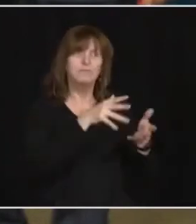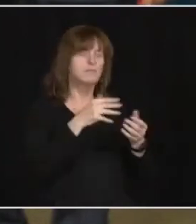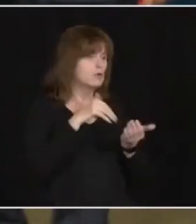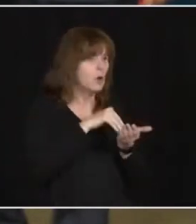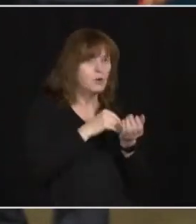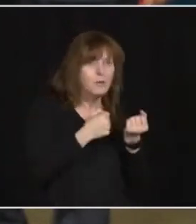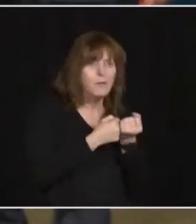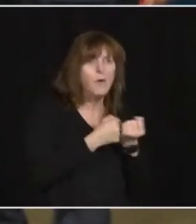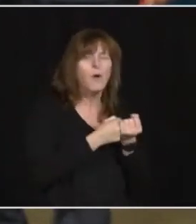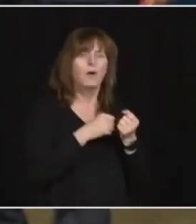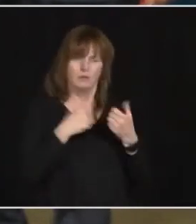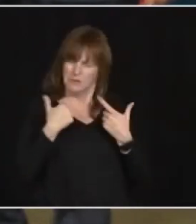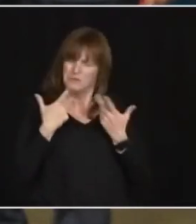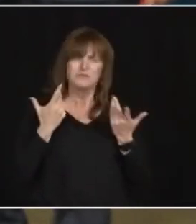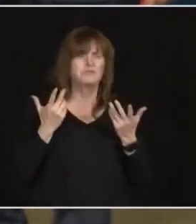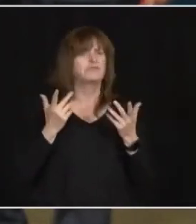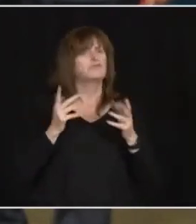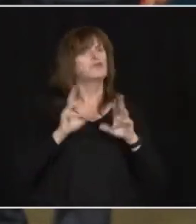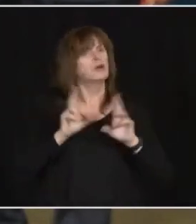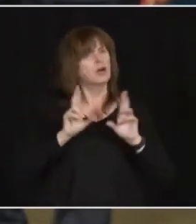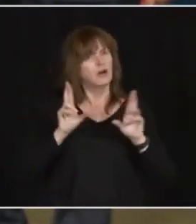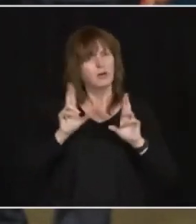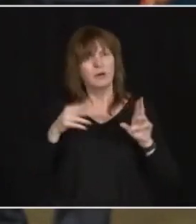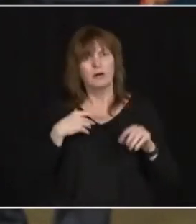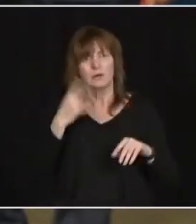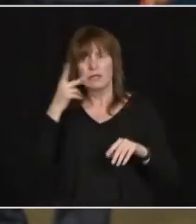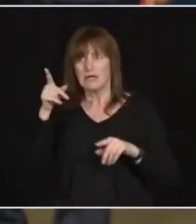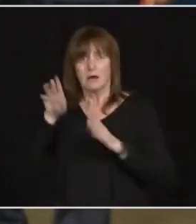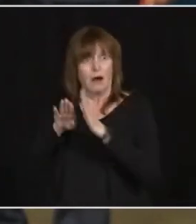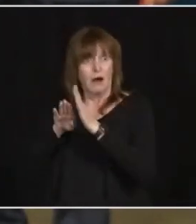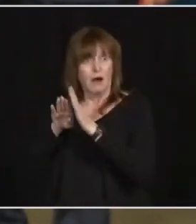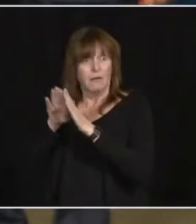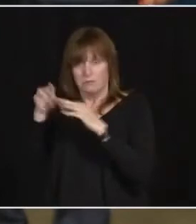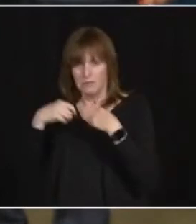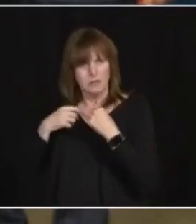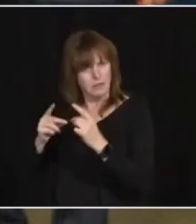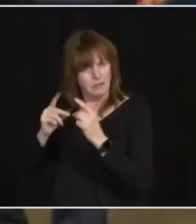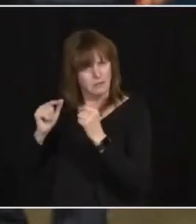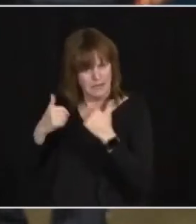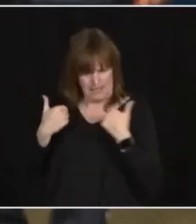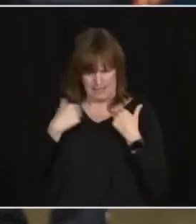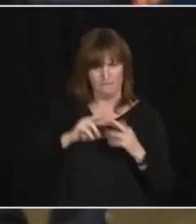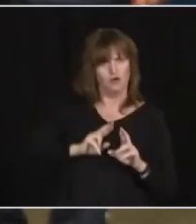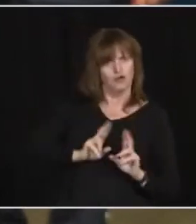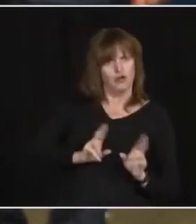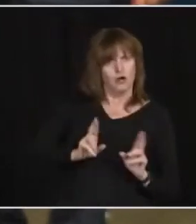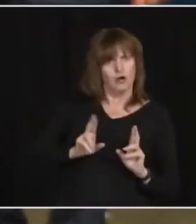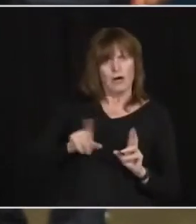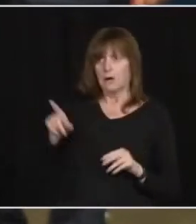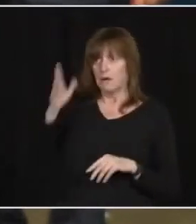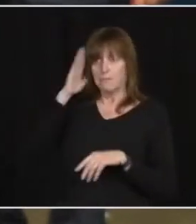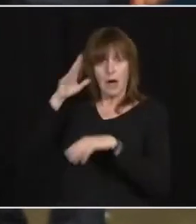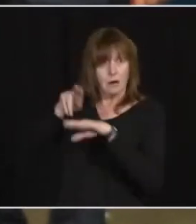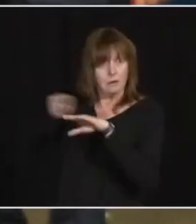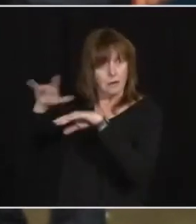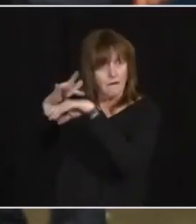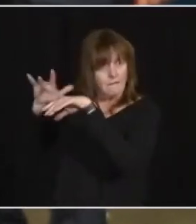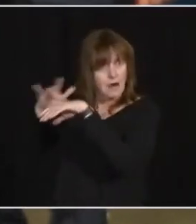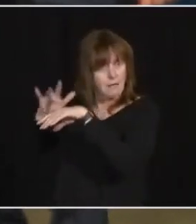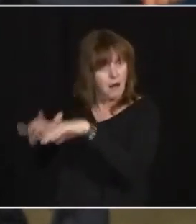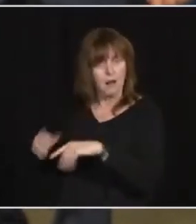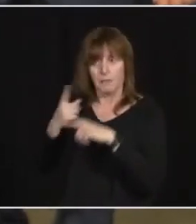particular part of the province, we are ready to move immediately to increase capacity, both in terms of space, but also in terms of human